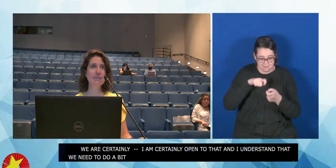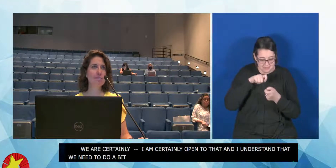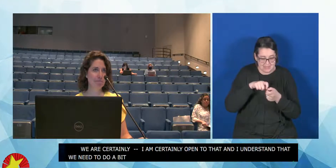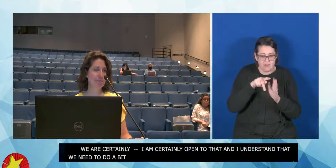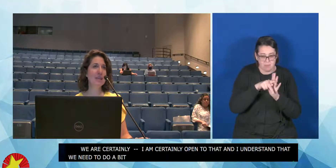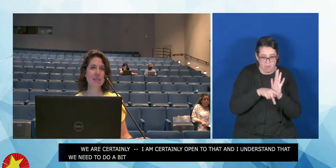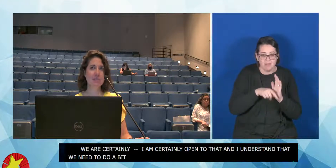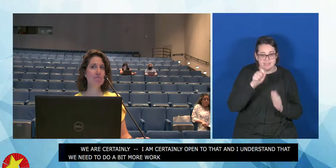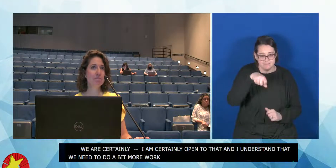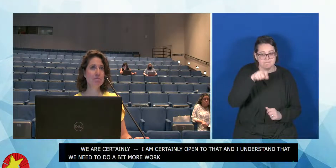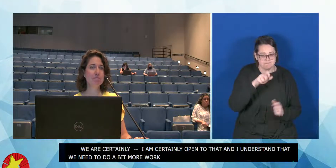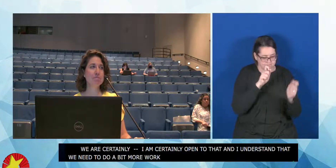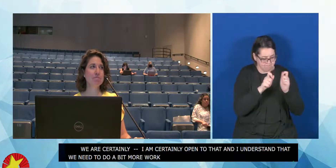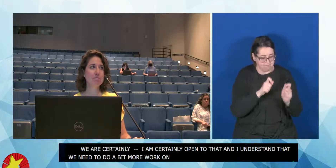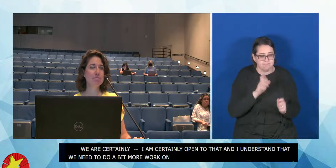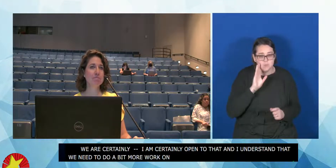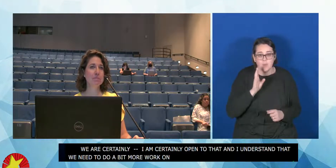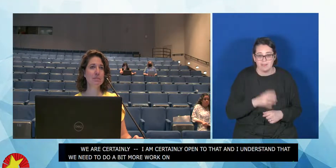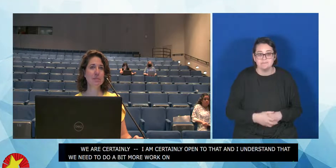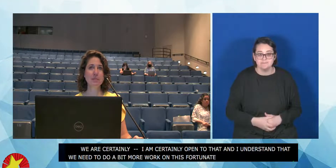and yes.